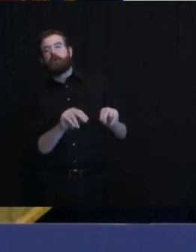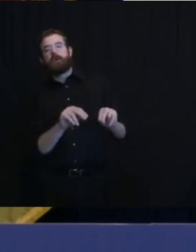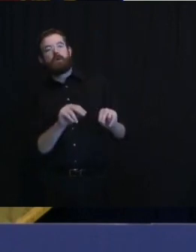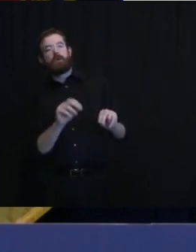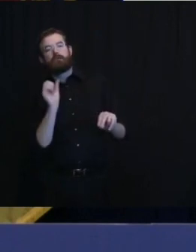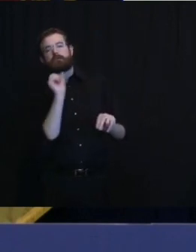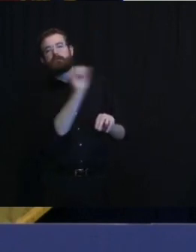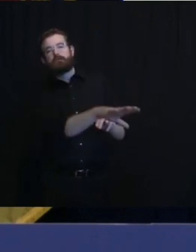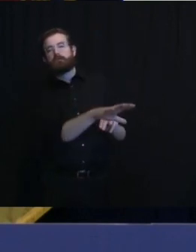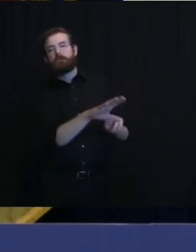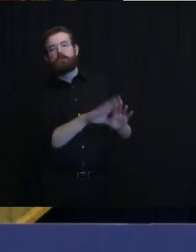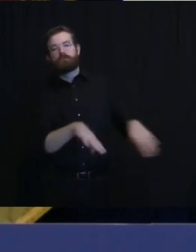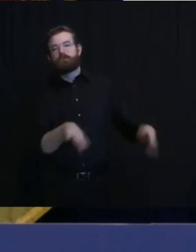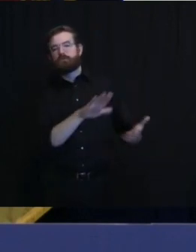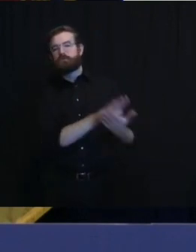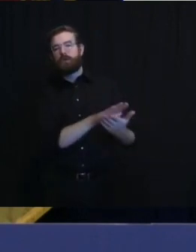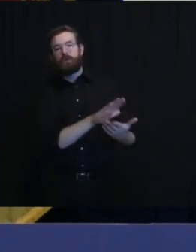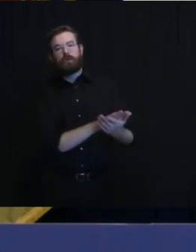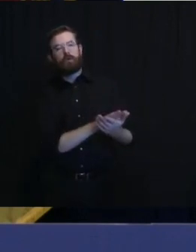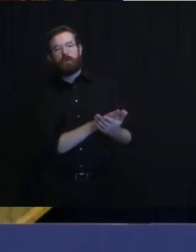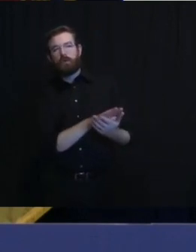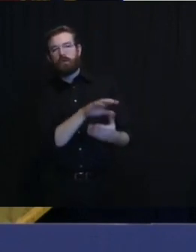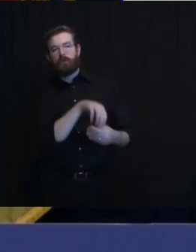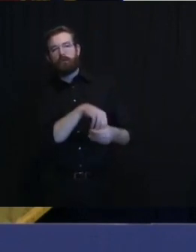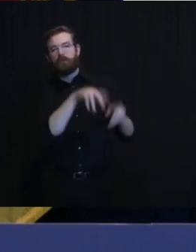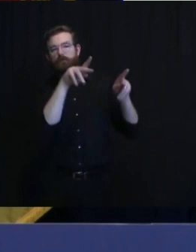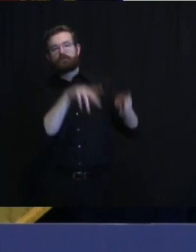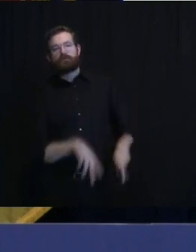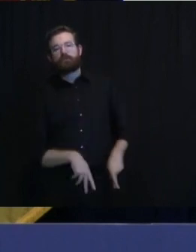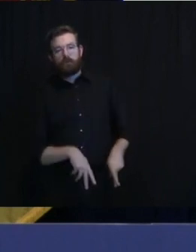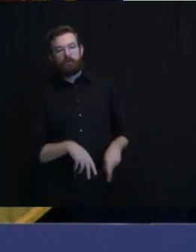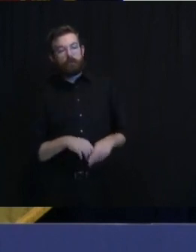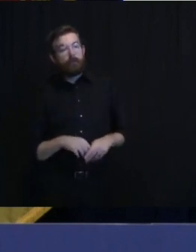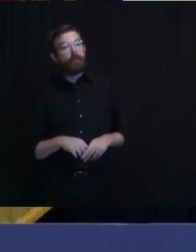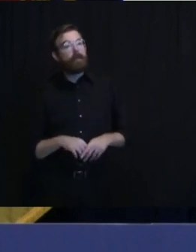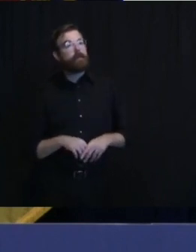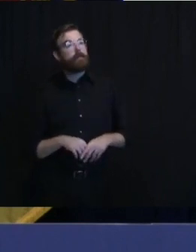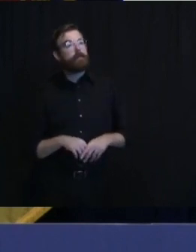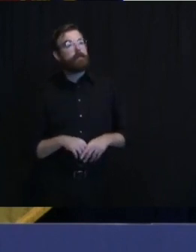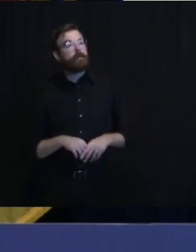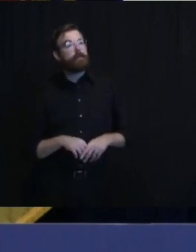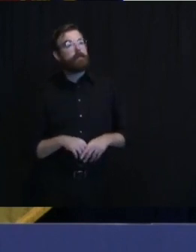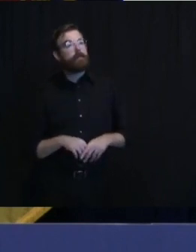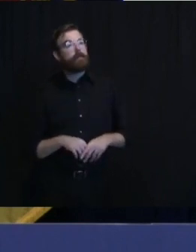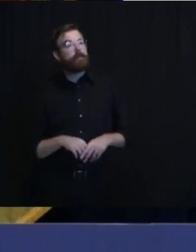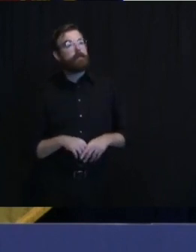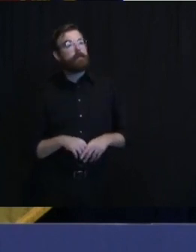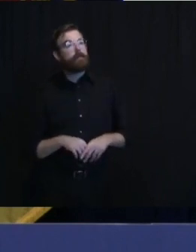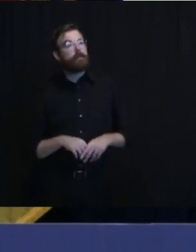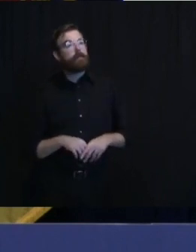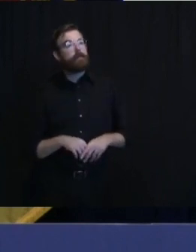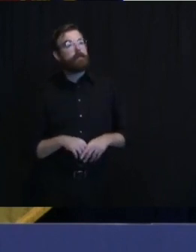climate? Will opponents of Rutgers football and other college teams be exempt from the out-of-state